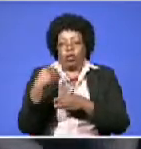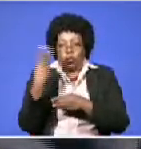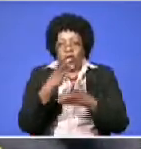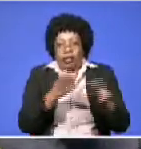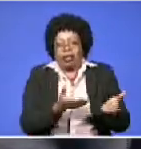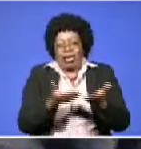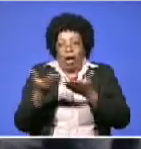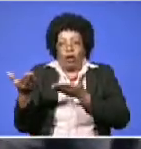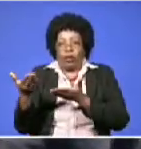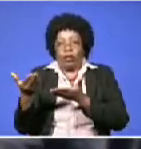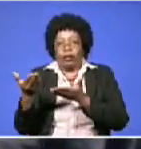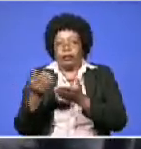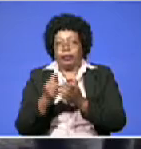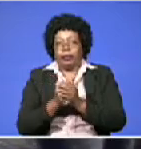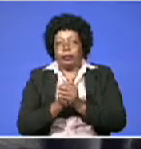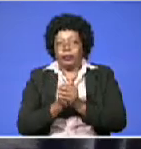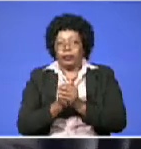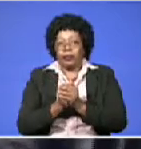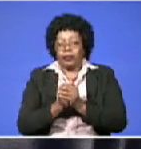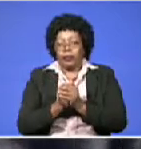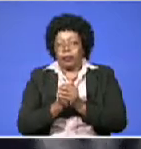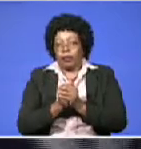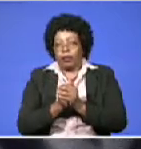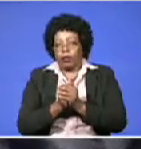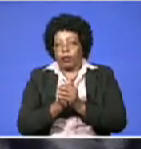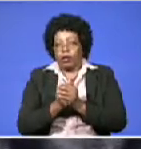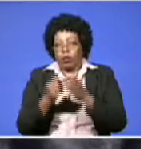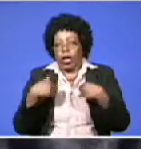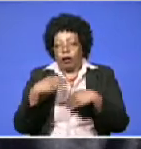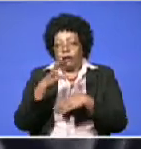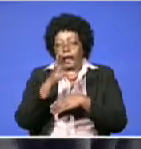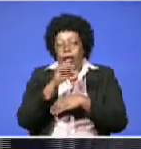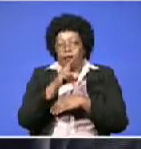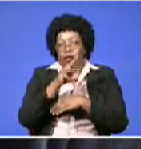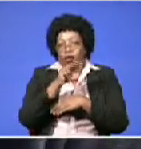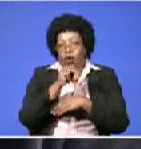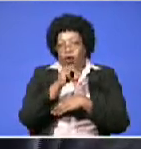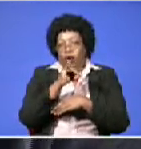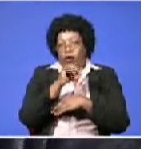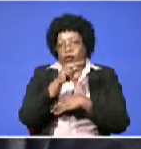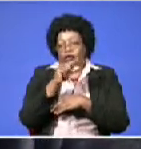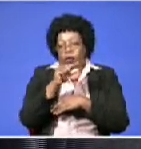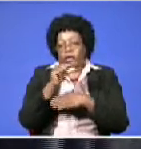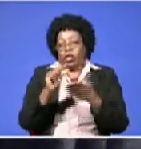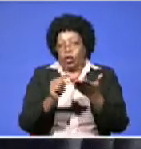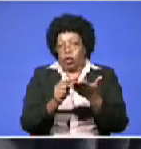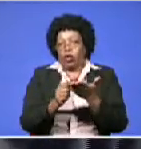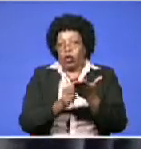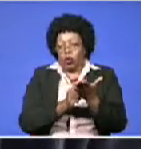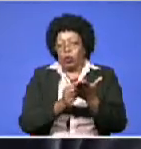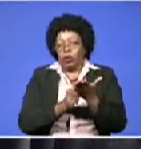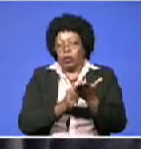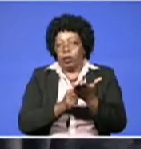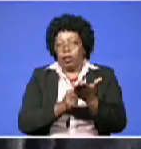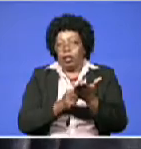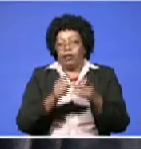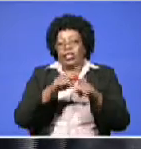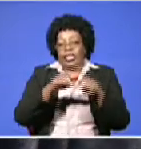have cyanoacrylic fuming with we call it fuming glue. It's a different process for different materials, so for